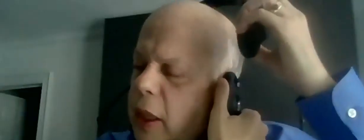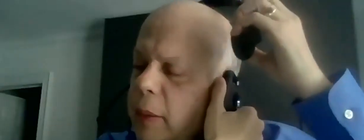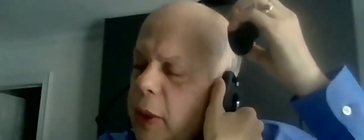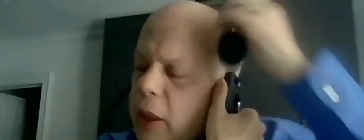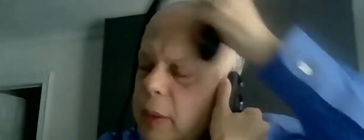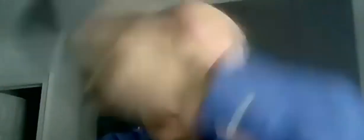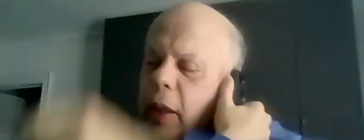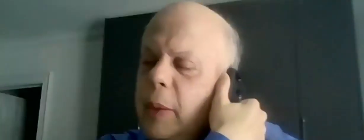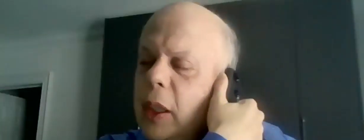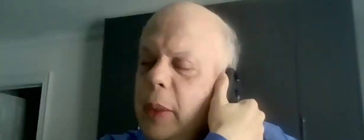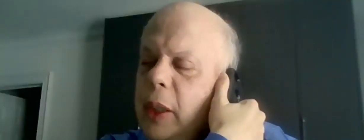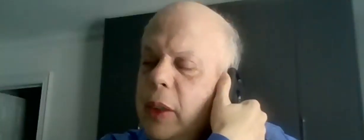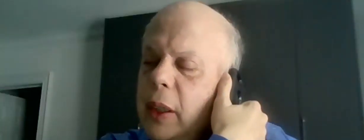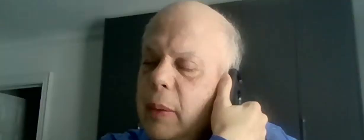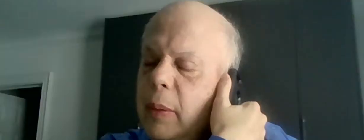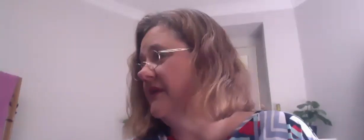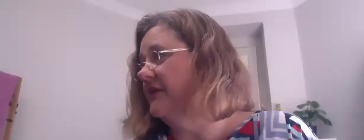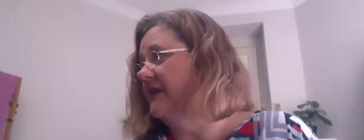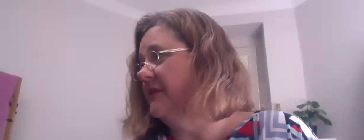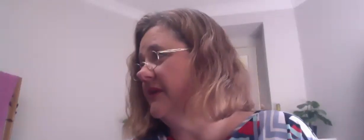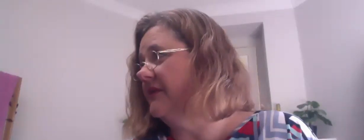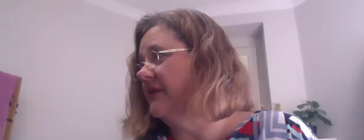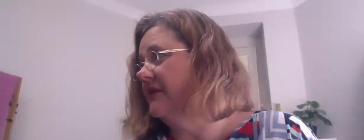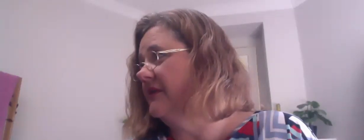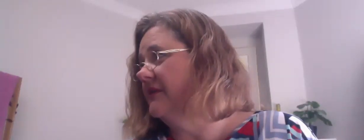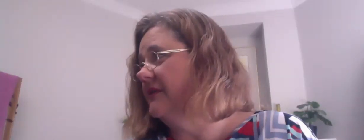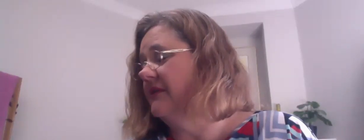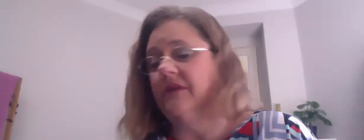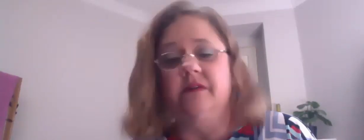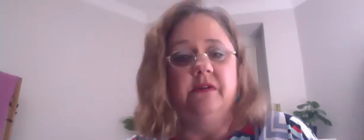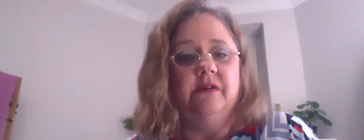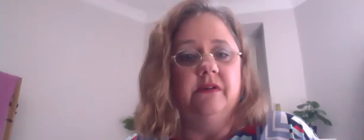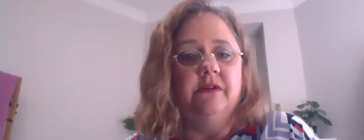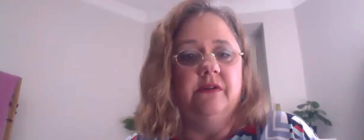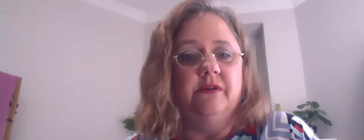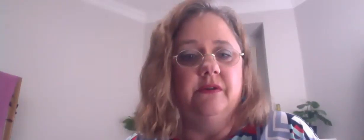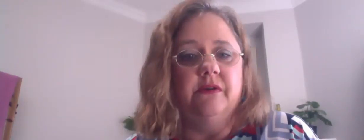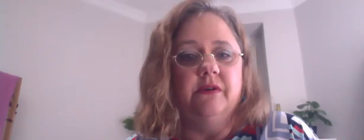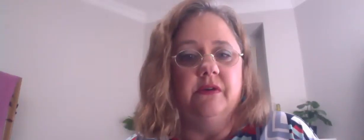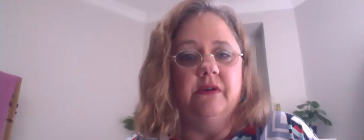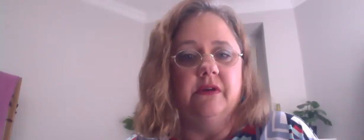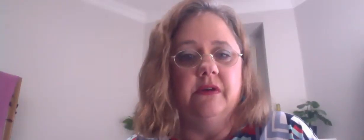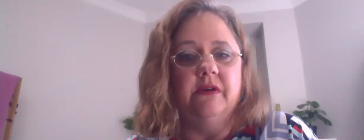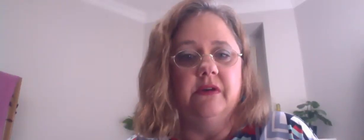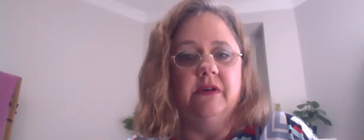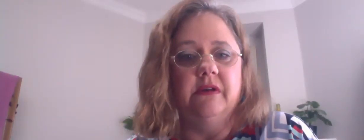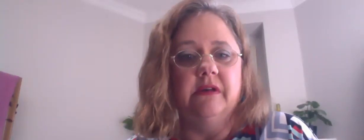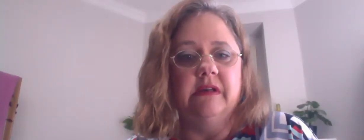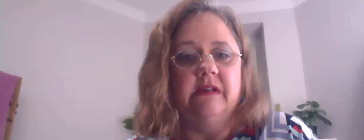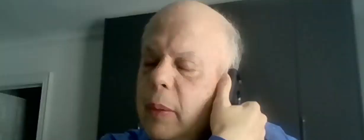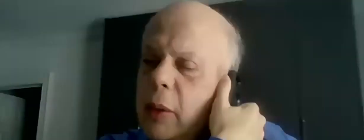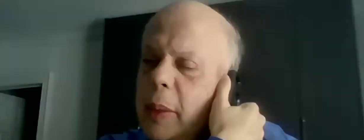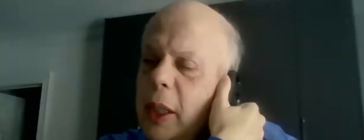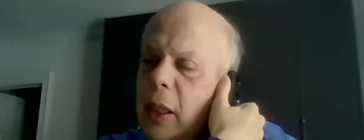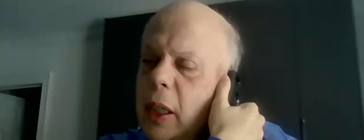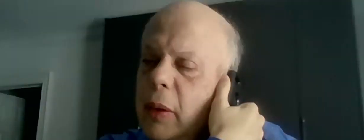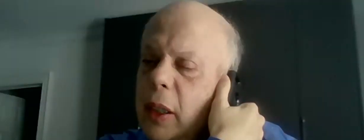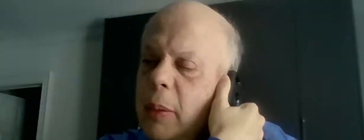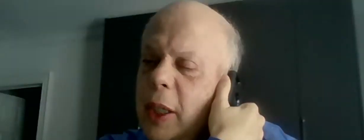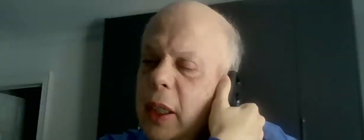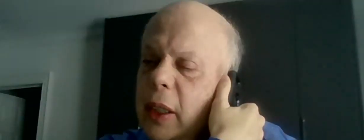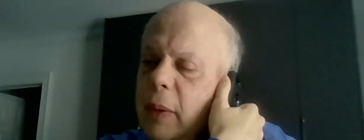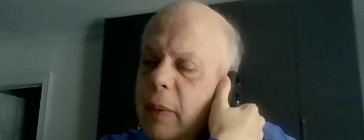I am not muted. Oh, I can hear a little You are bit. not muted, but we cannot hear you either. I don't know what's going on. Do you want me to log